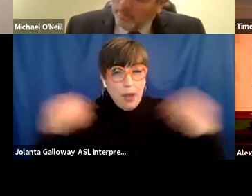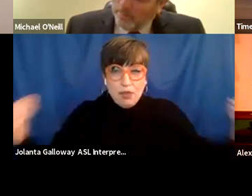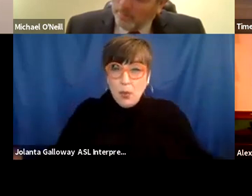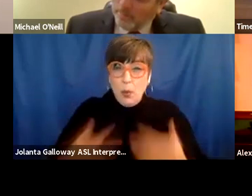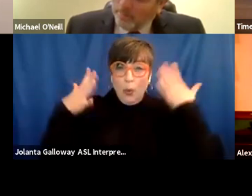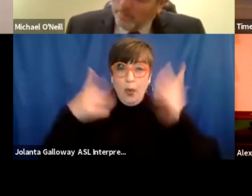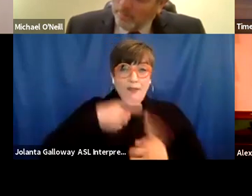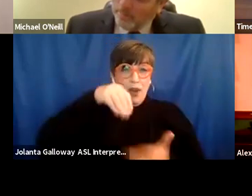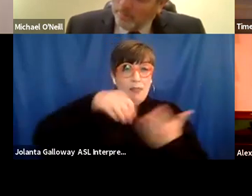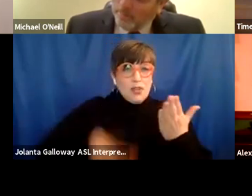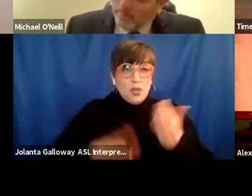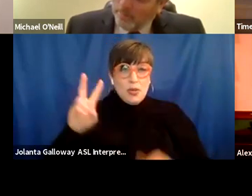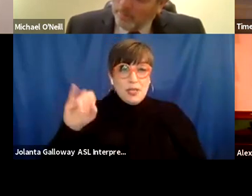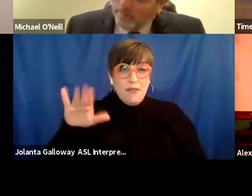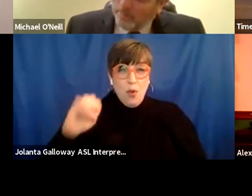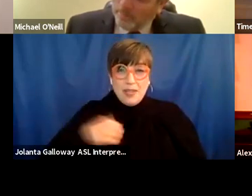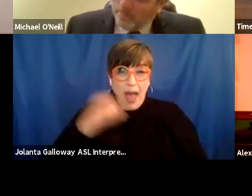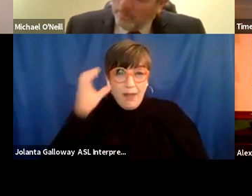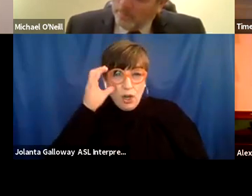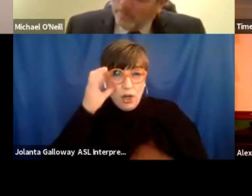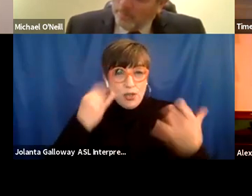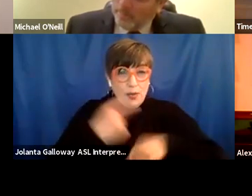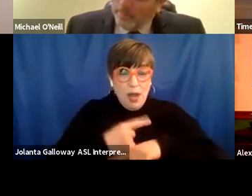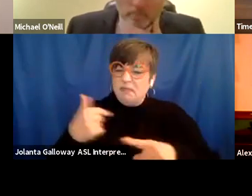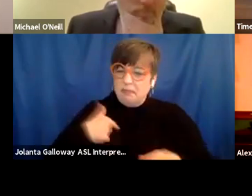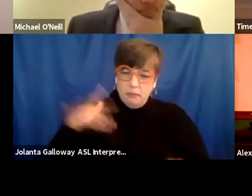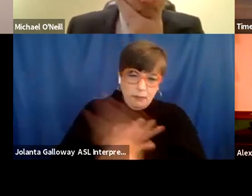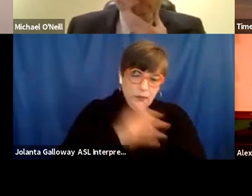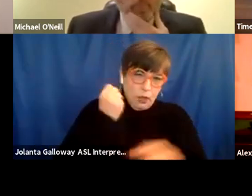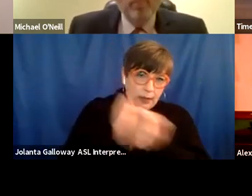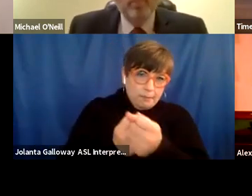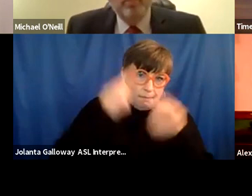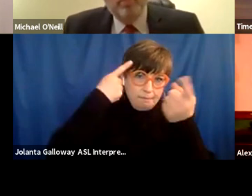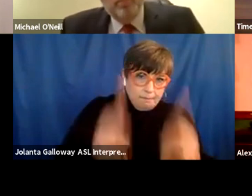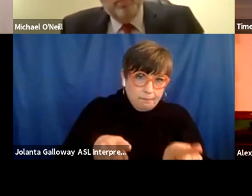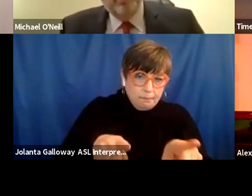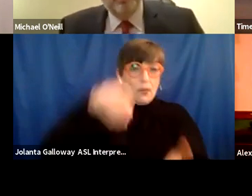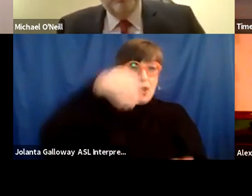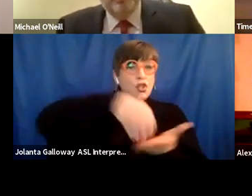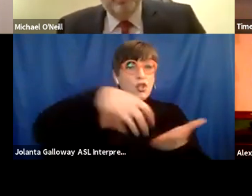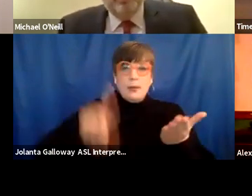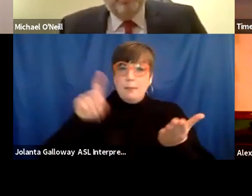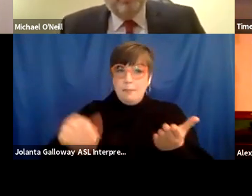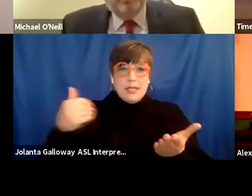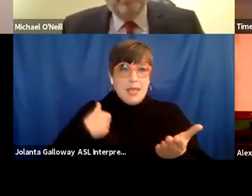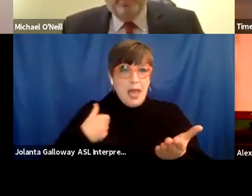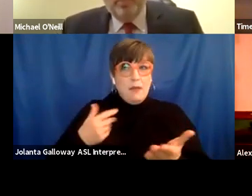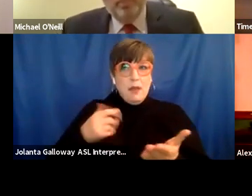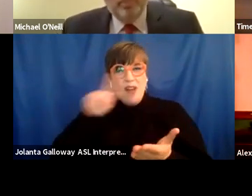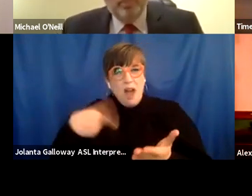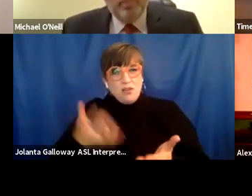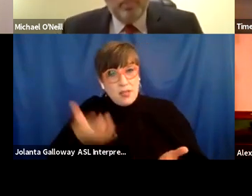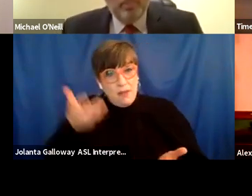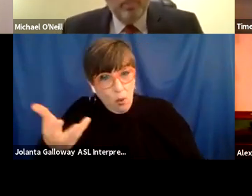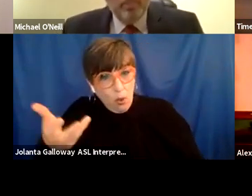voices that I heard earlier today, and I fully agree that the students need to have not only a voice, but they